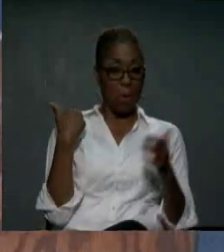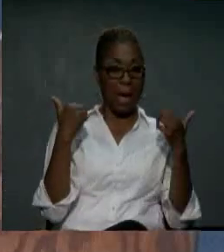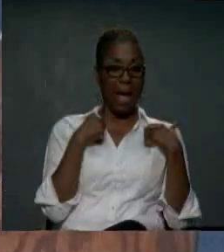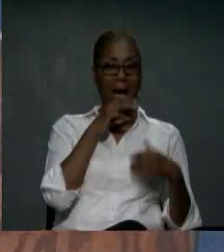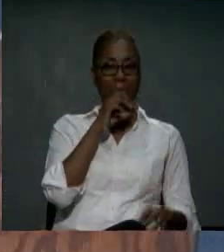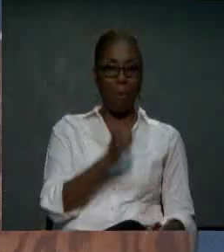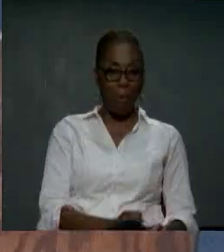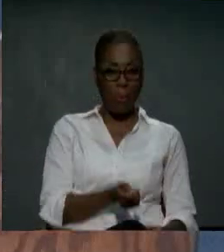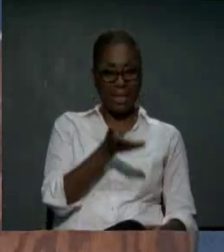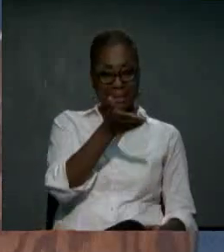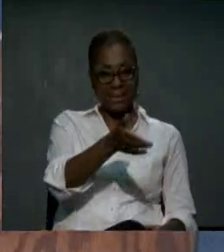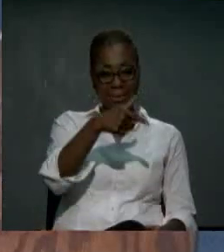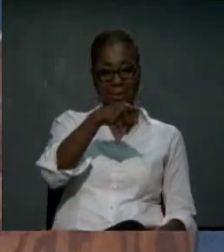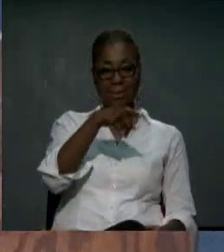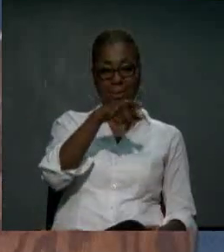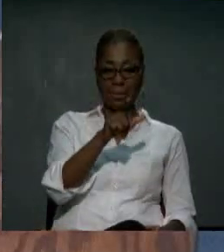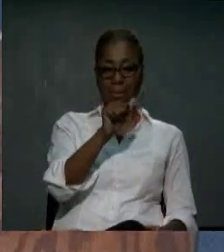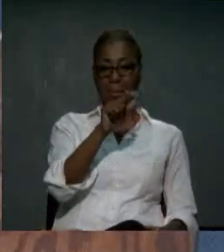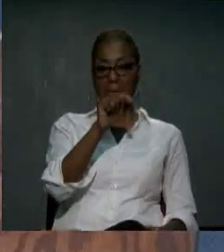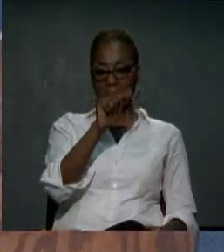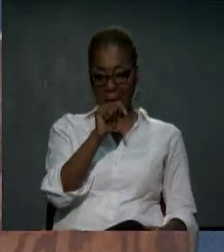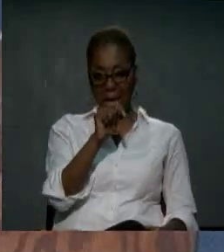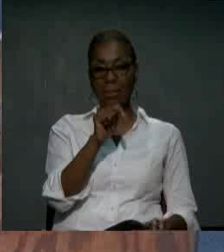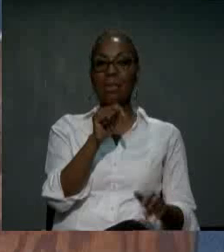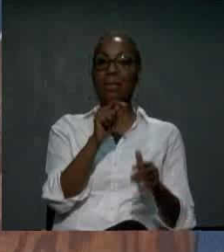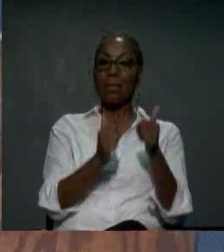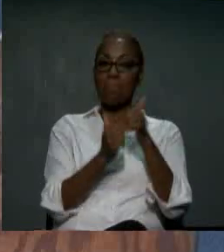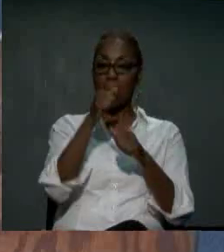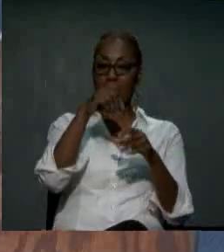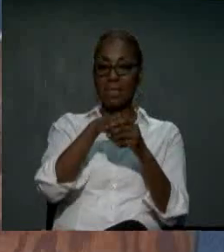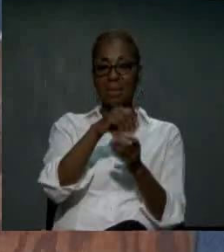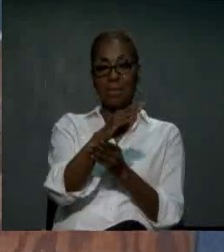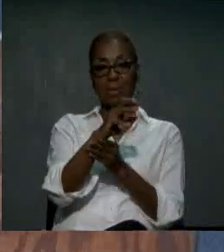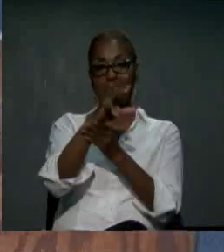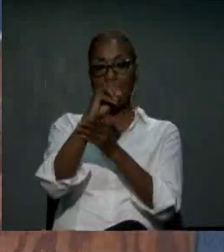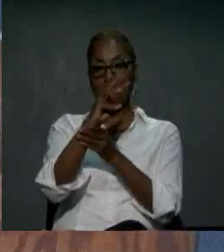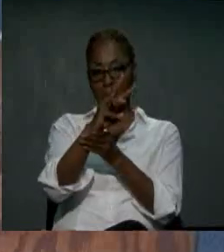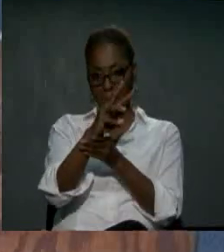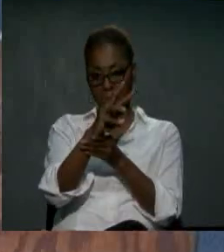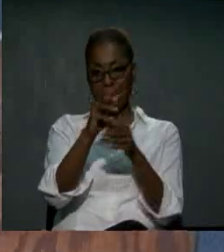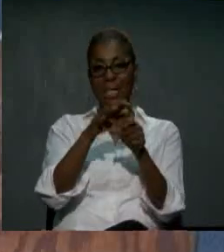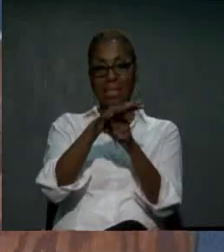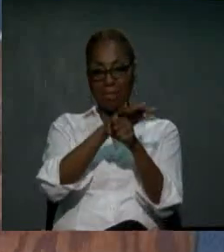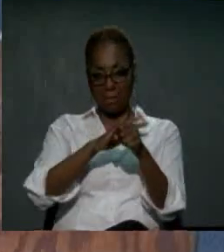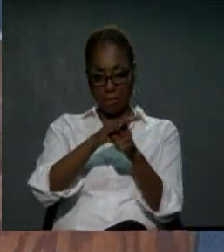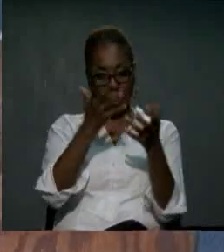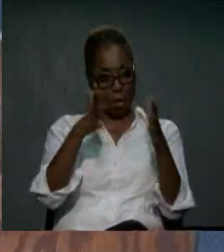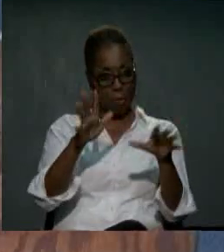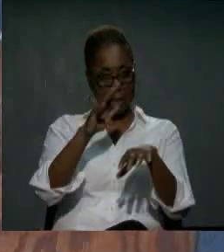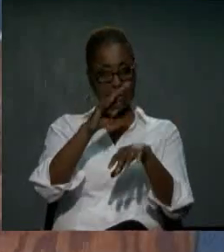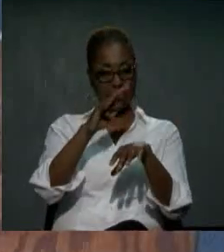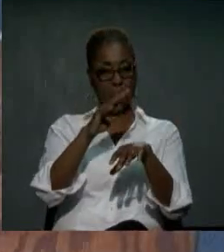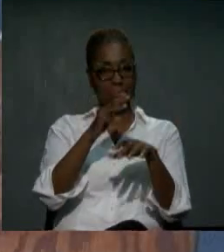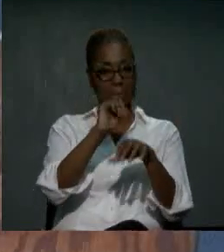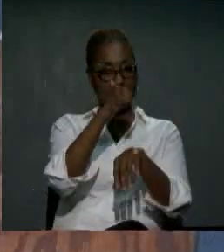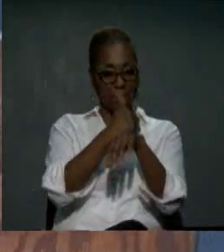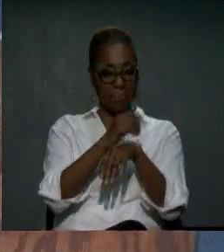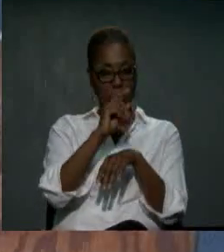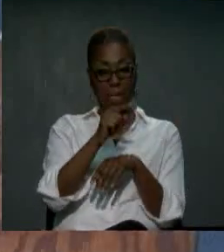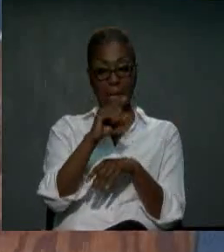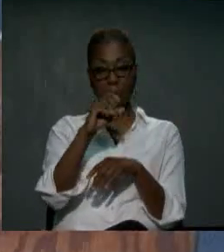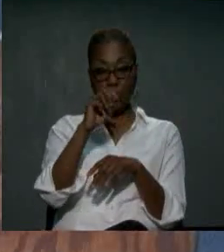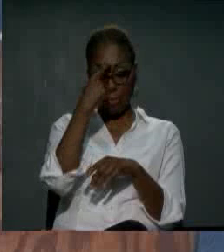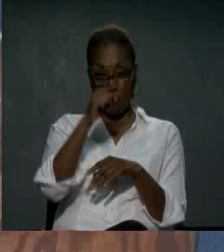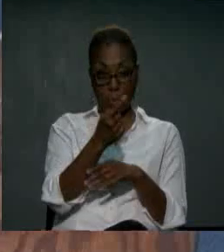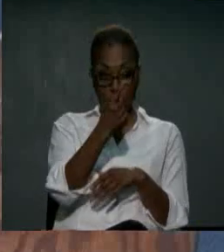old existing platted lots. Most of them were in the Barra Edition that were already on the ground. The code says for 1 and 2